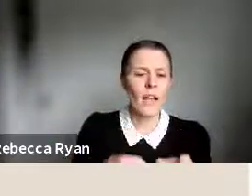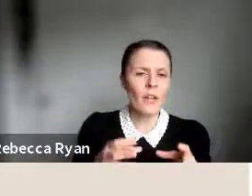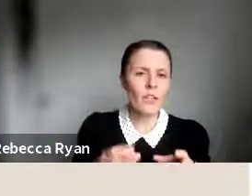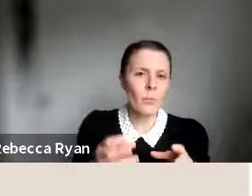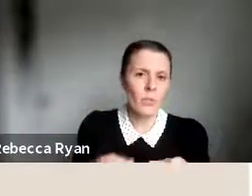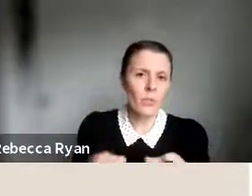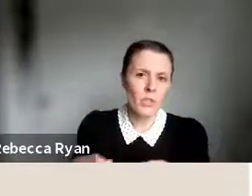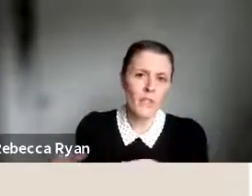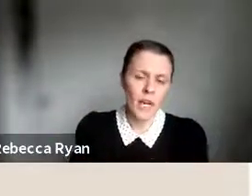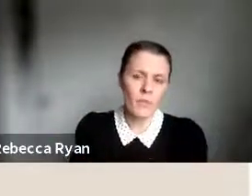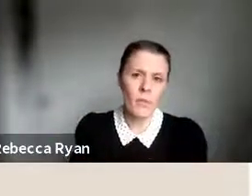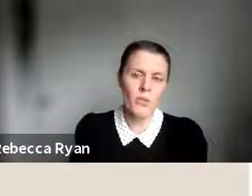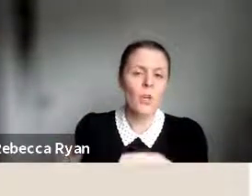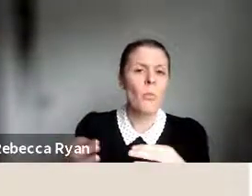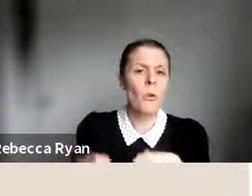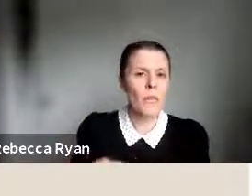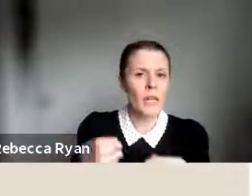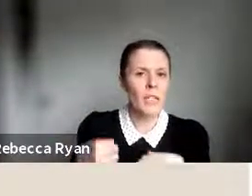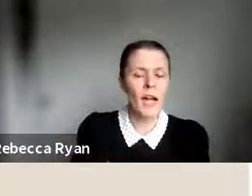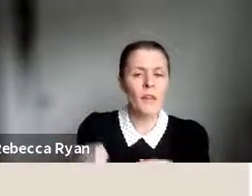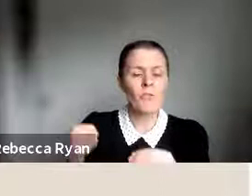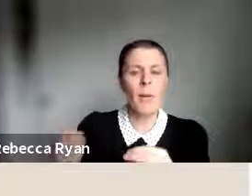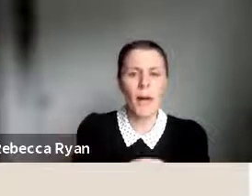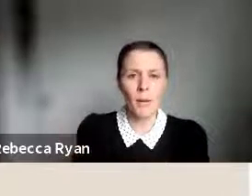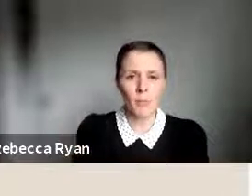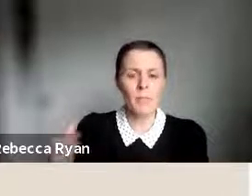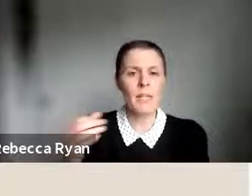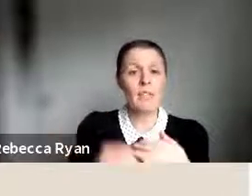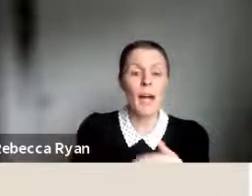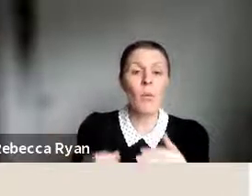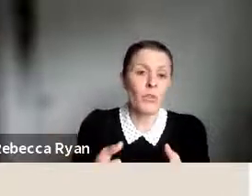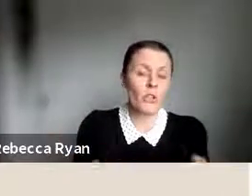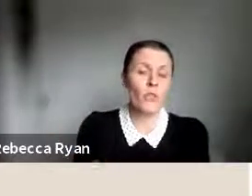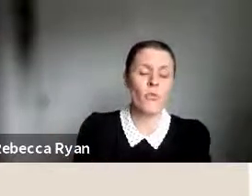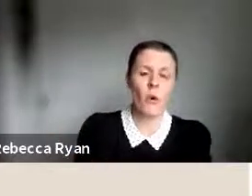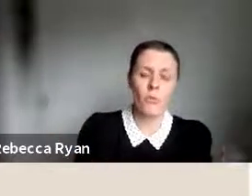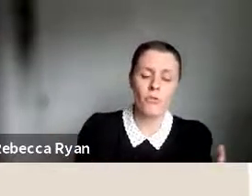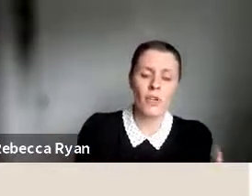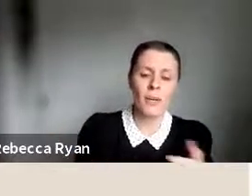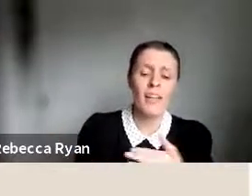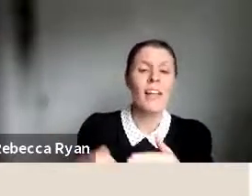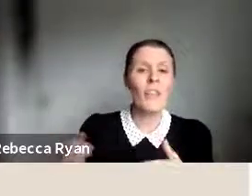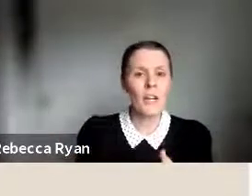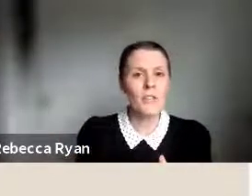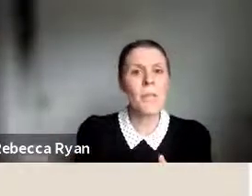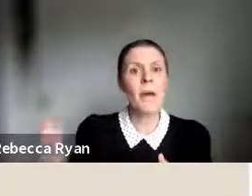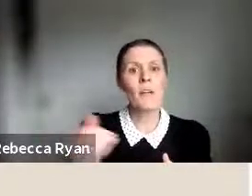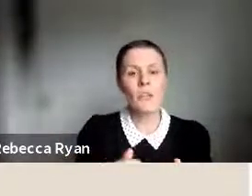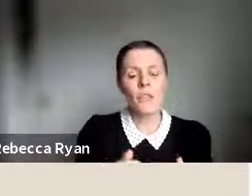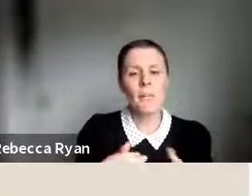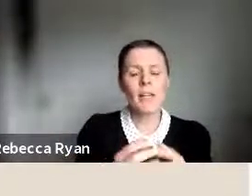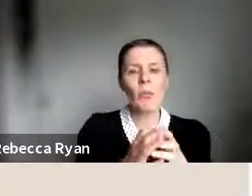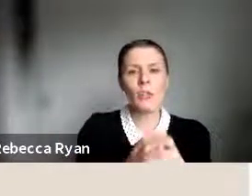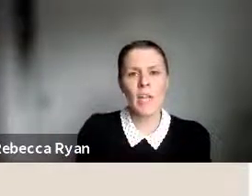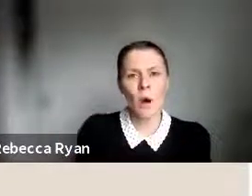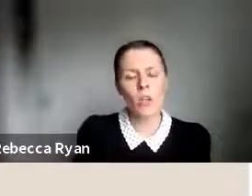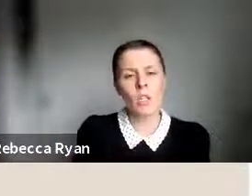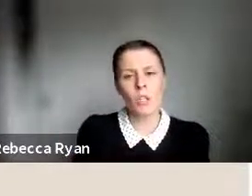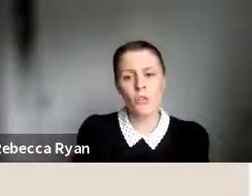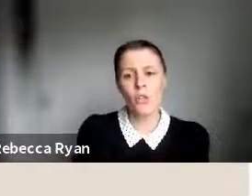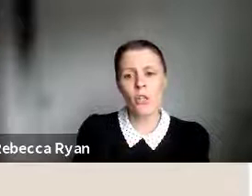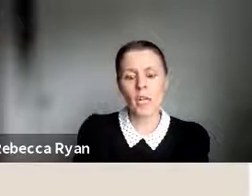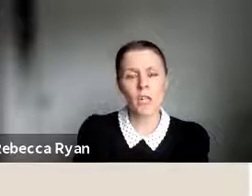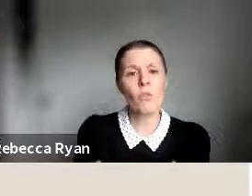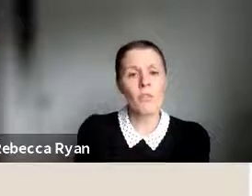the reality is the person that died from this most likely died from heparin, because that was the usual form of treatment. There is a better treatment, which now